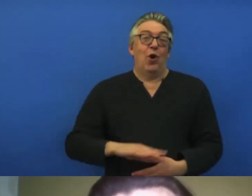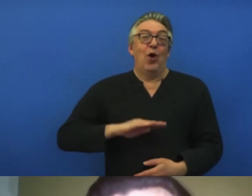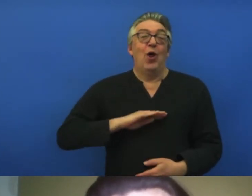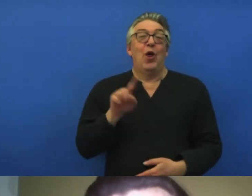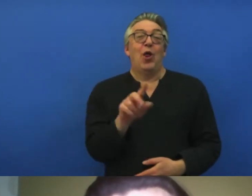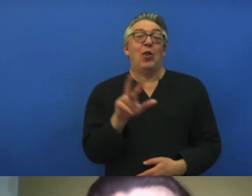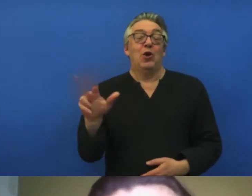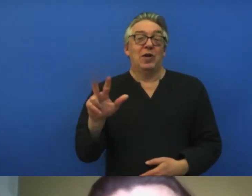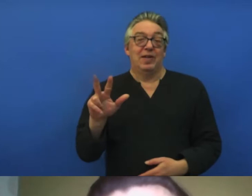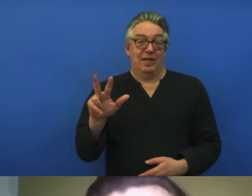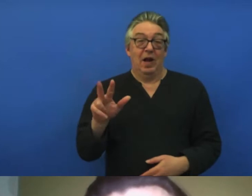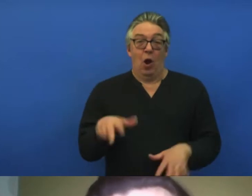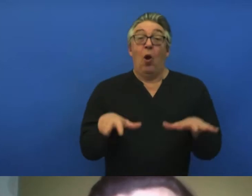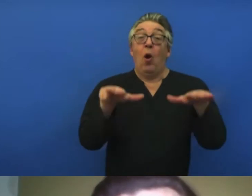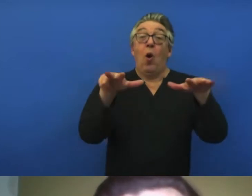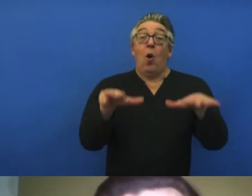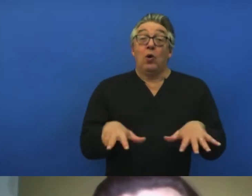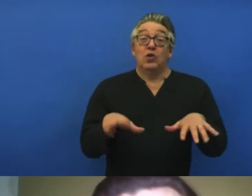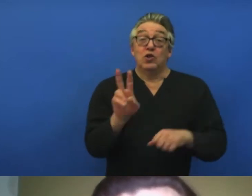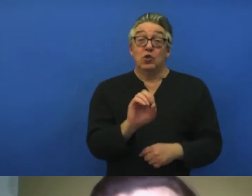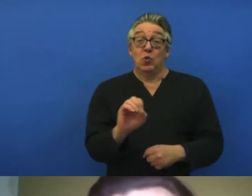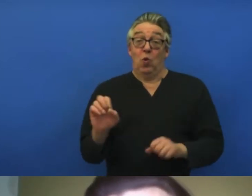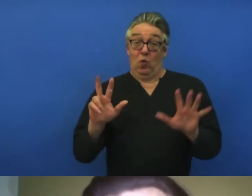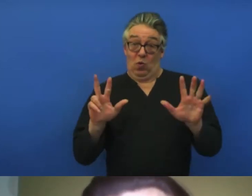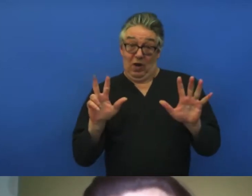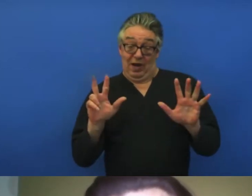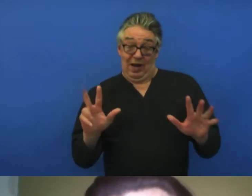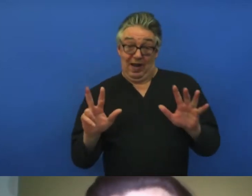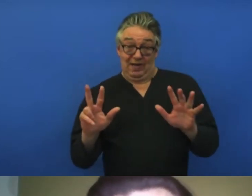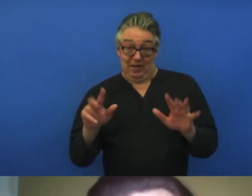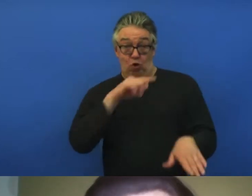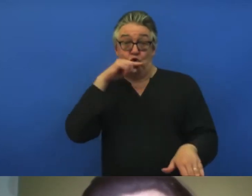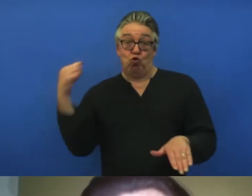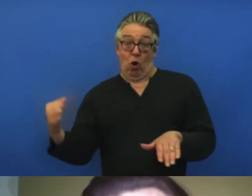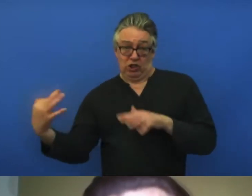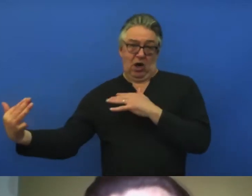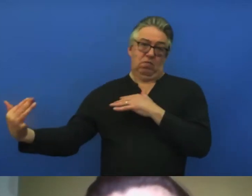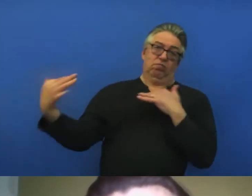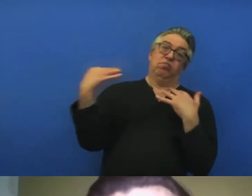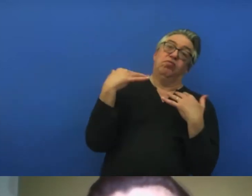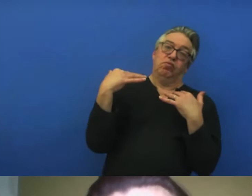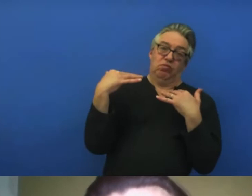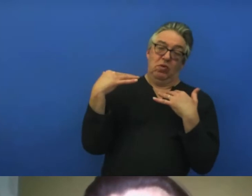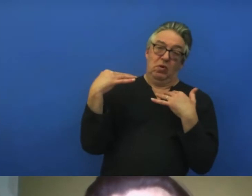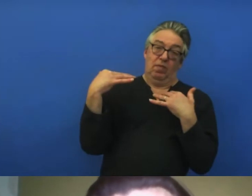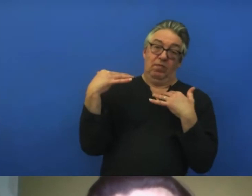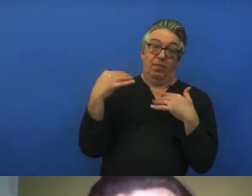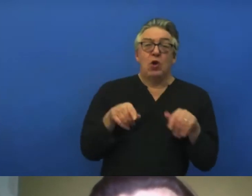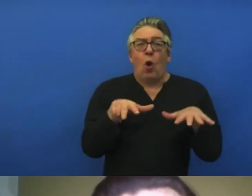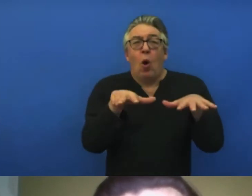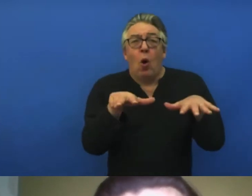out in August of 2008. It was August, so the school still has not started, but it was about to